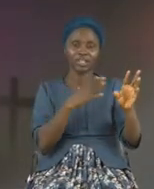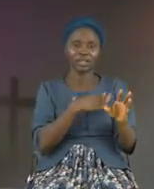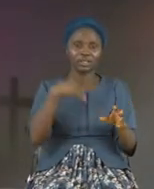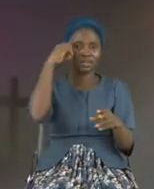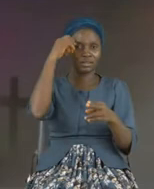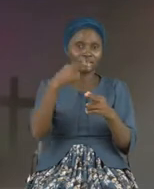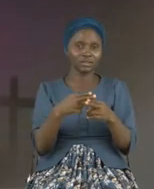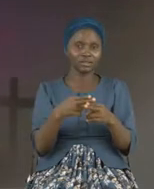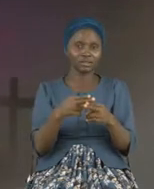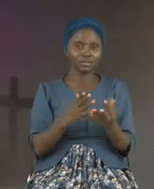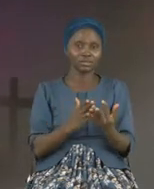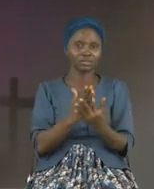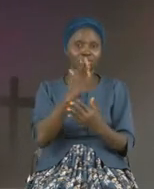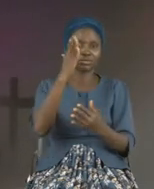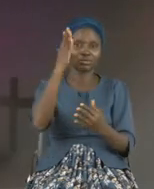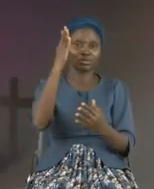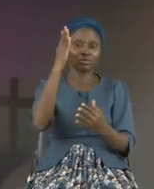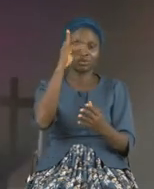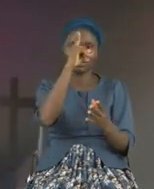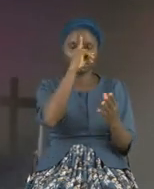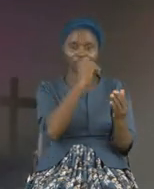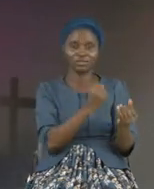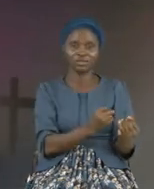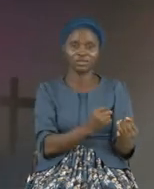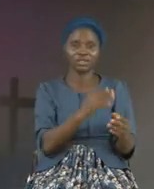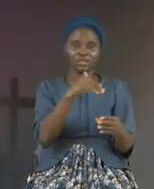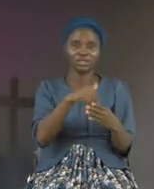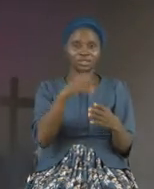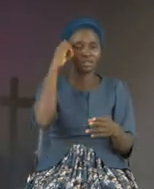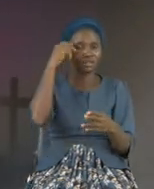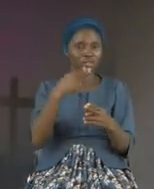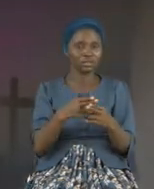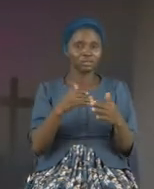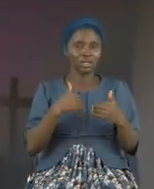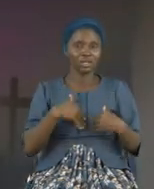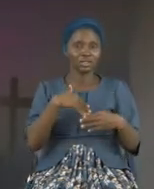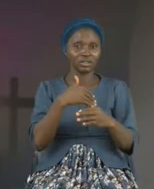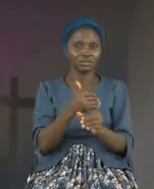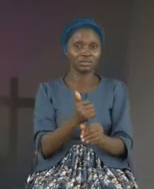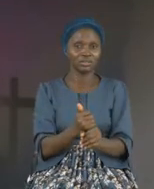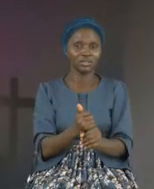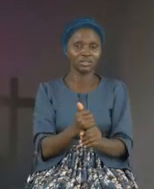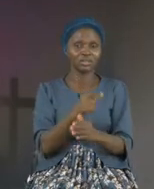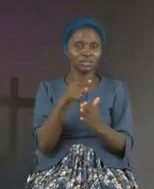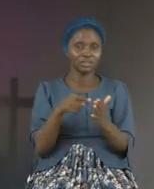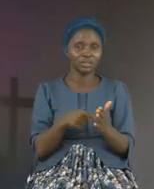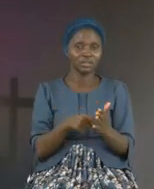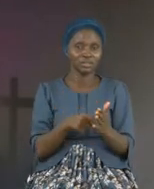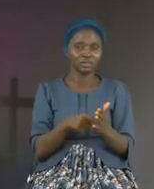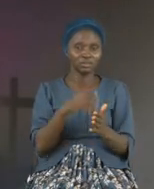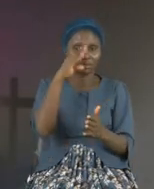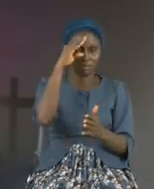through faith in his name, has made this